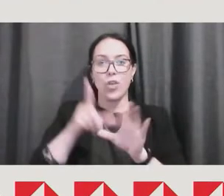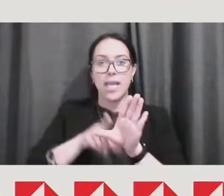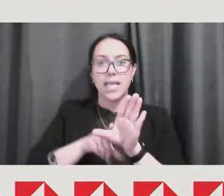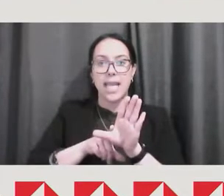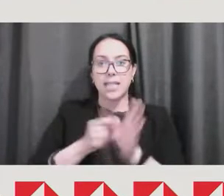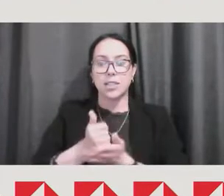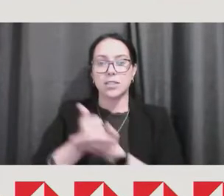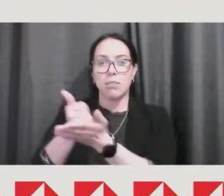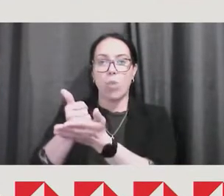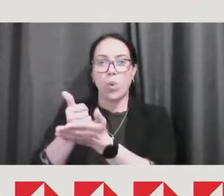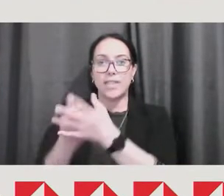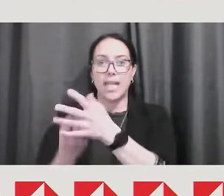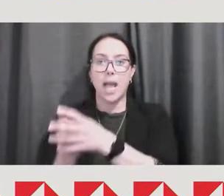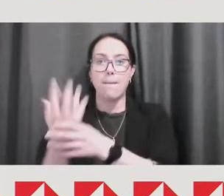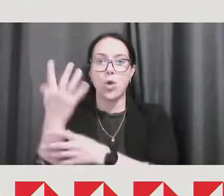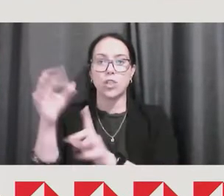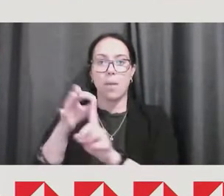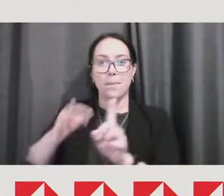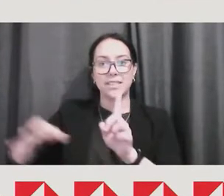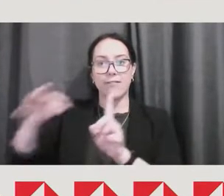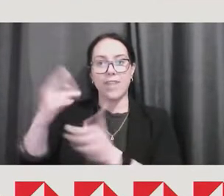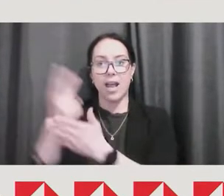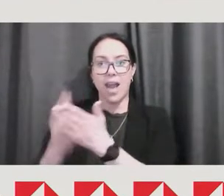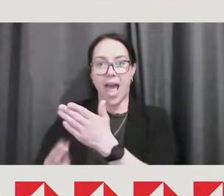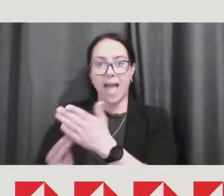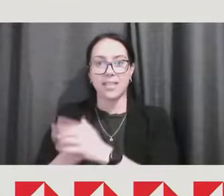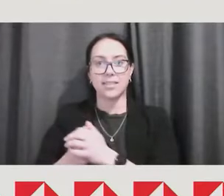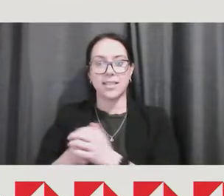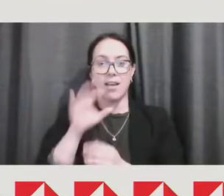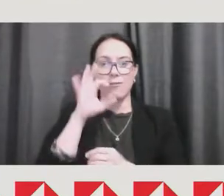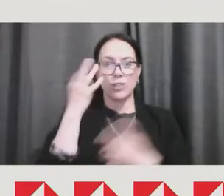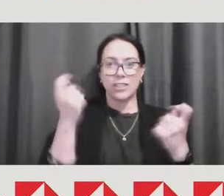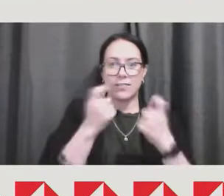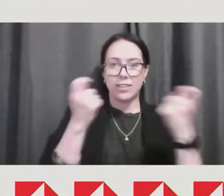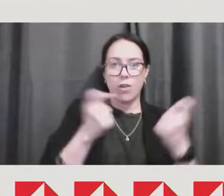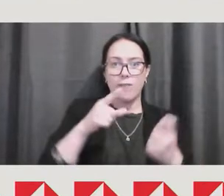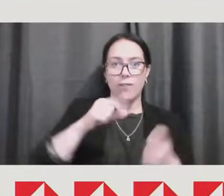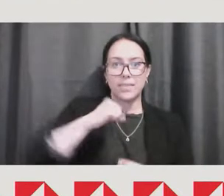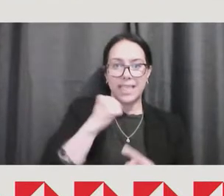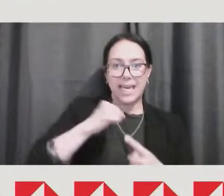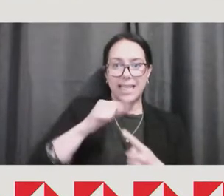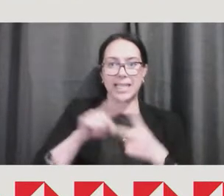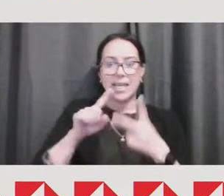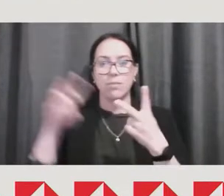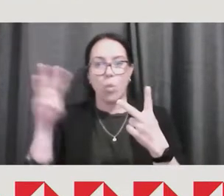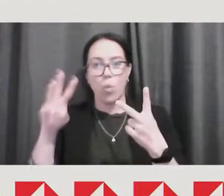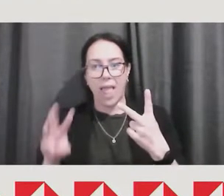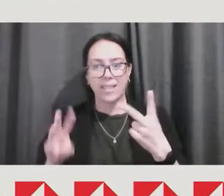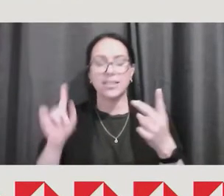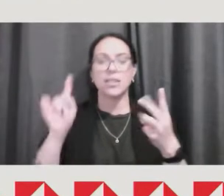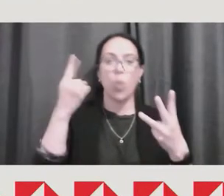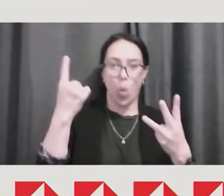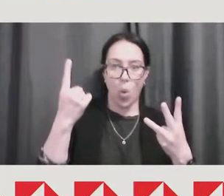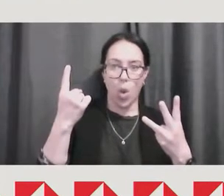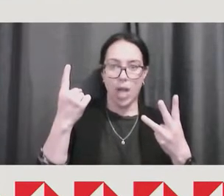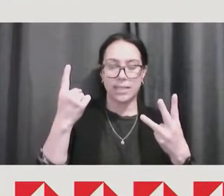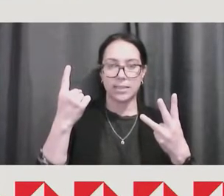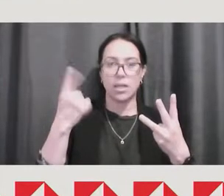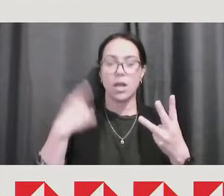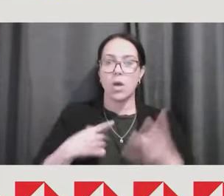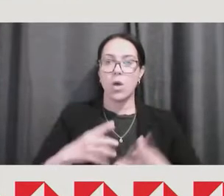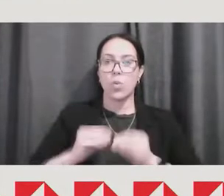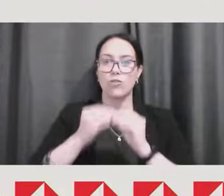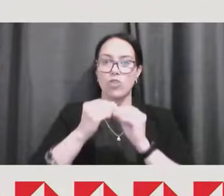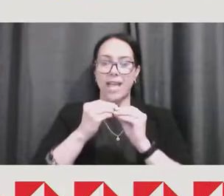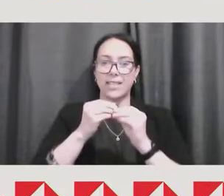artists um our French festivals from Dunedin uh French Russell from Wellington and French Festival from Auckland um we've created a